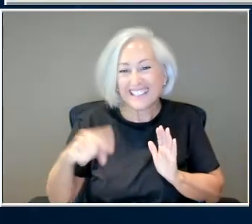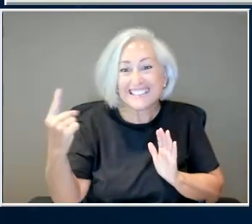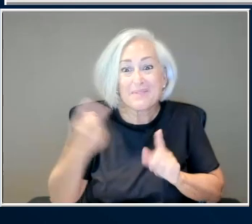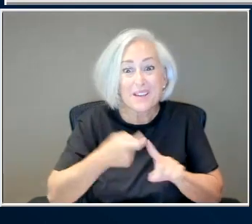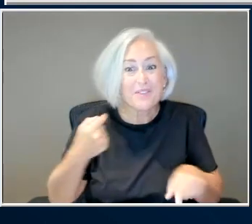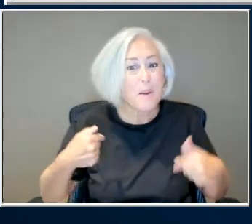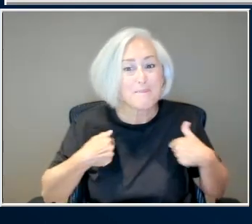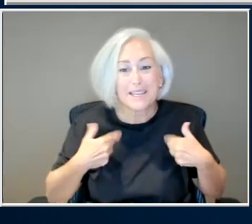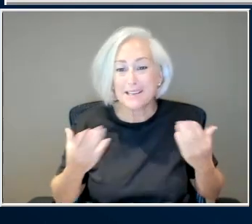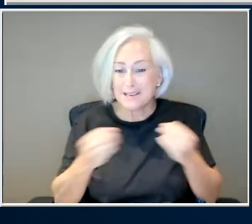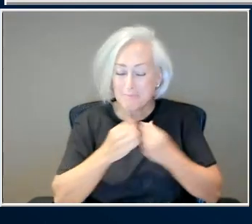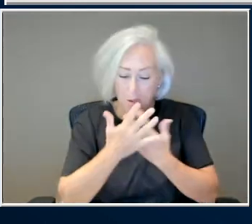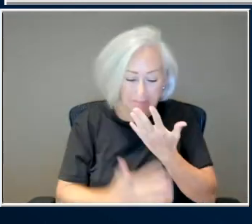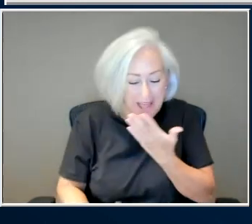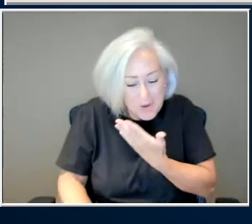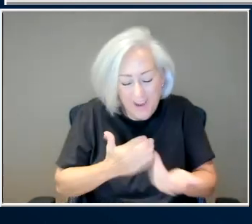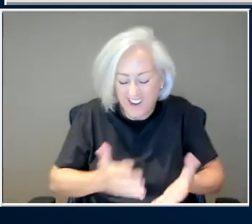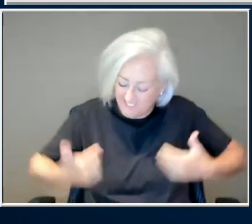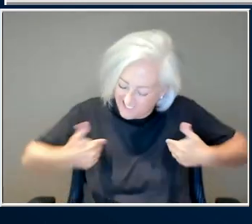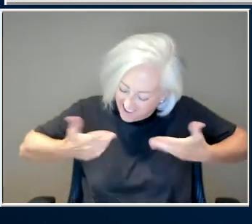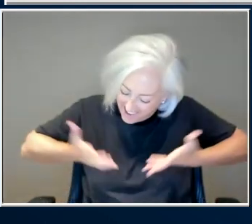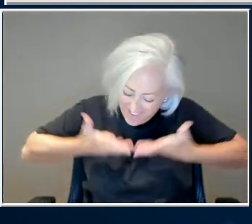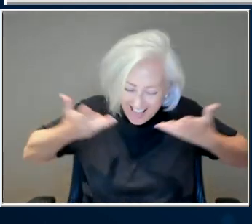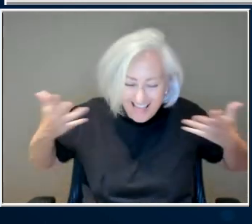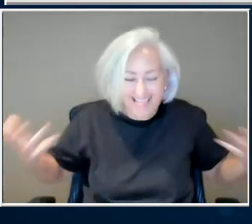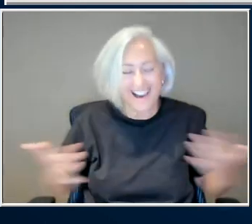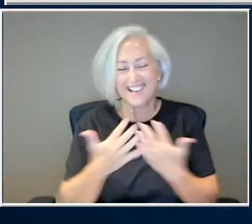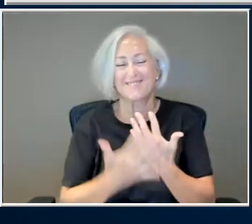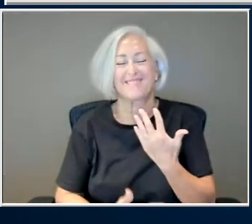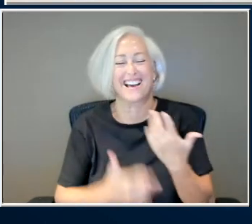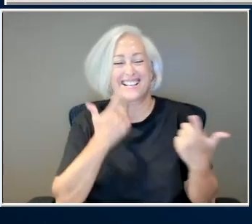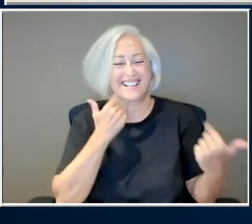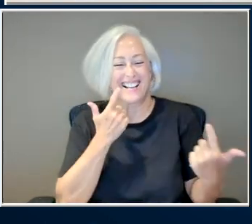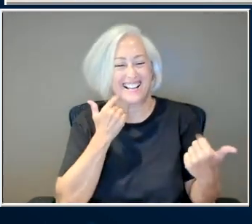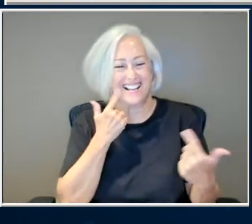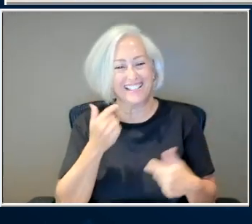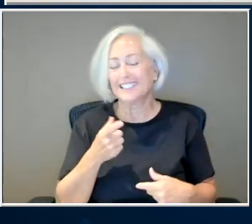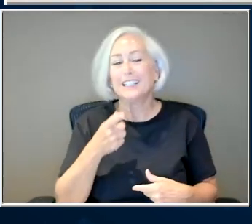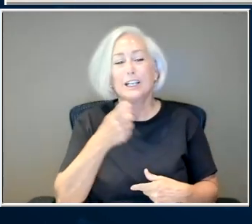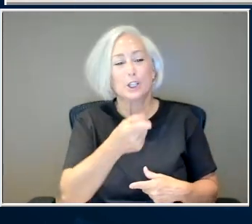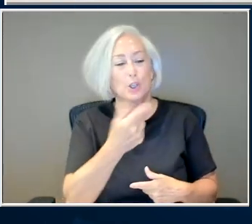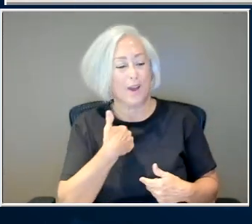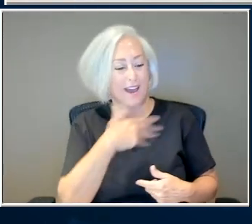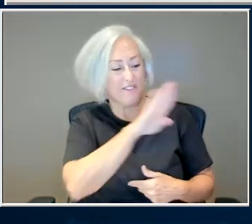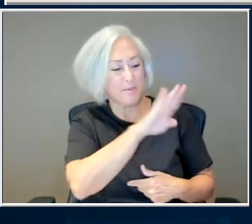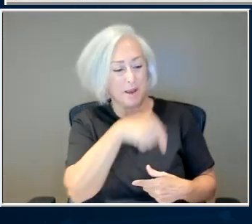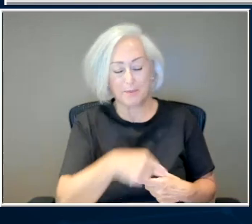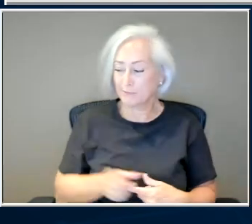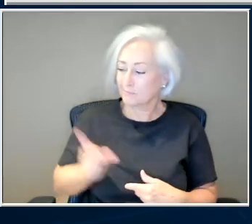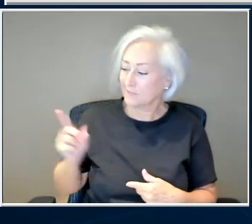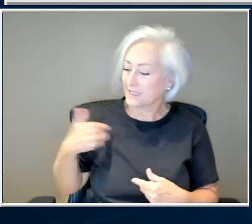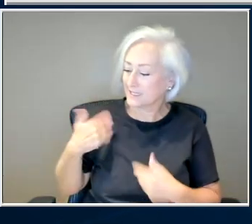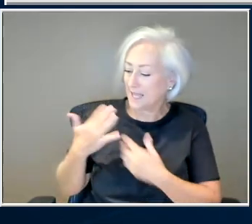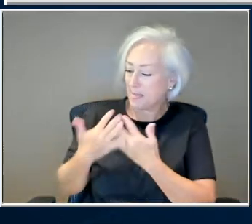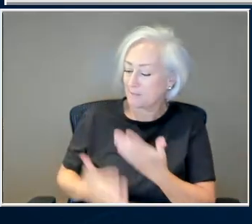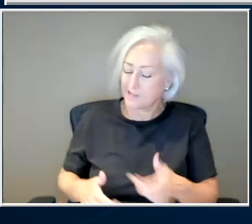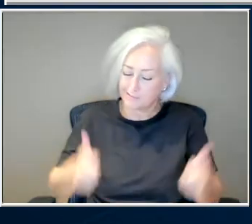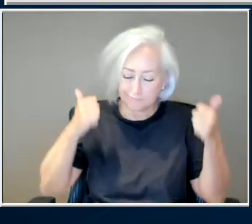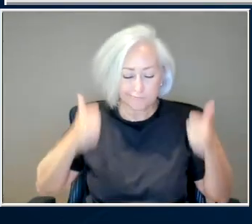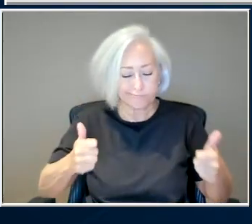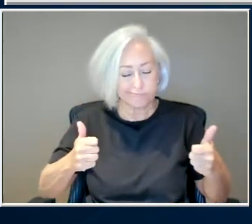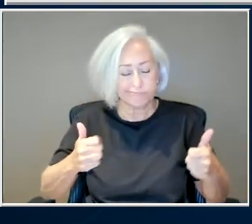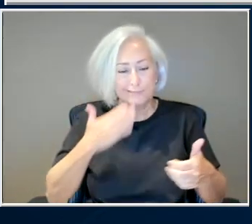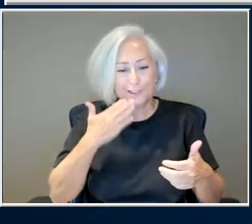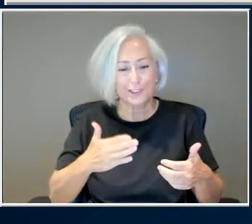more blood or anything, I've got lots, so you can take what you need. He's got the blood, you got the barbecue. That's right. I think we're in business. I love this. I want to get